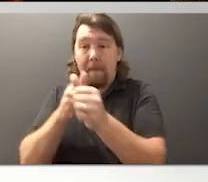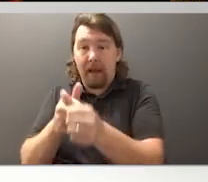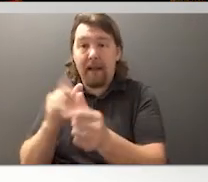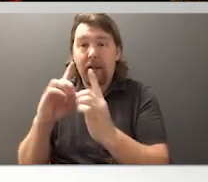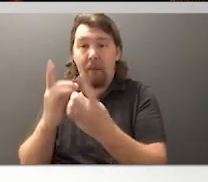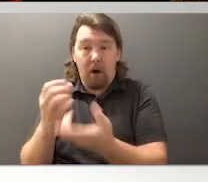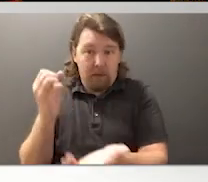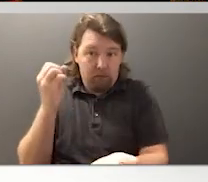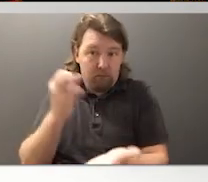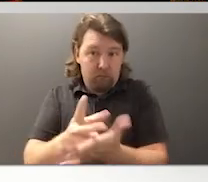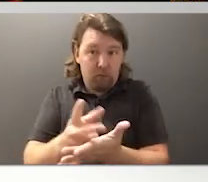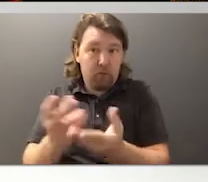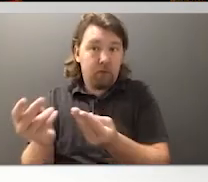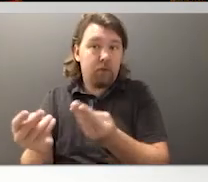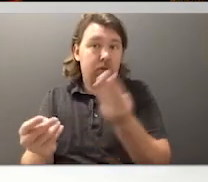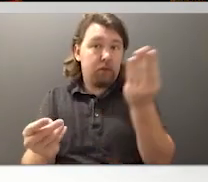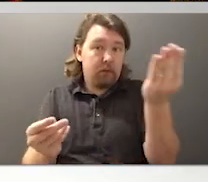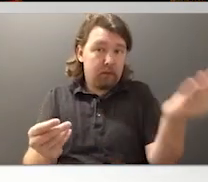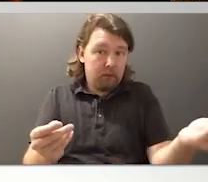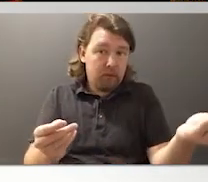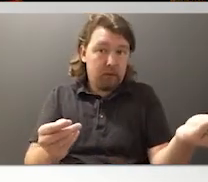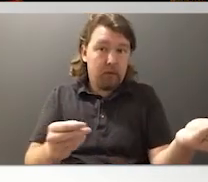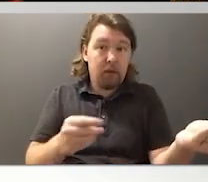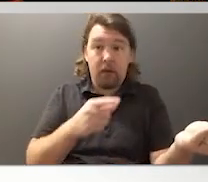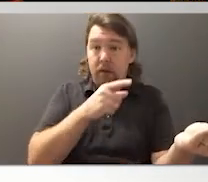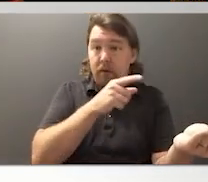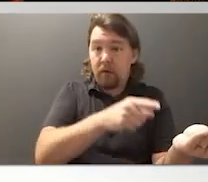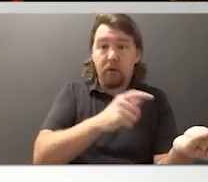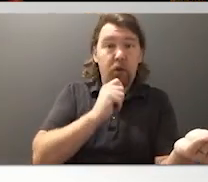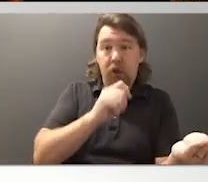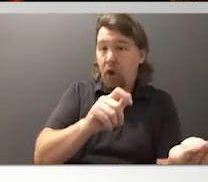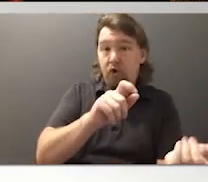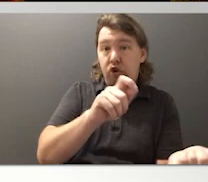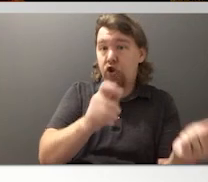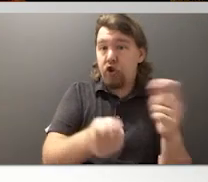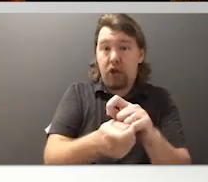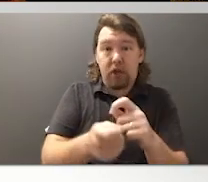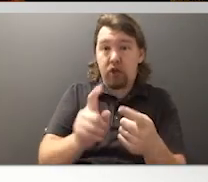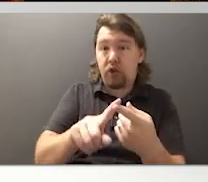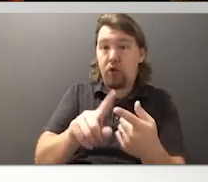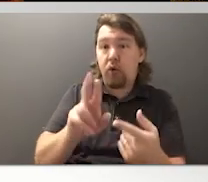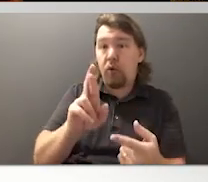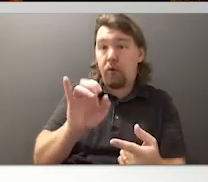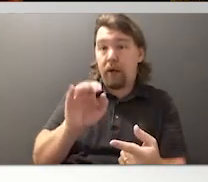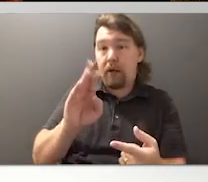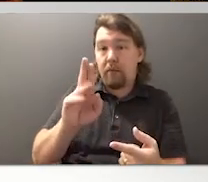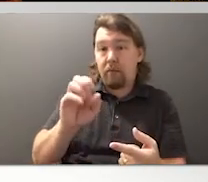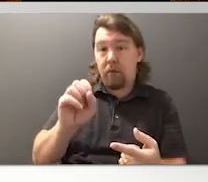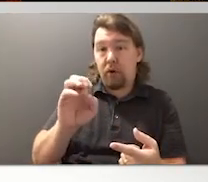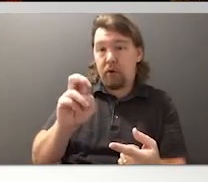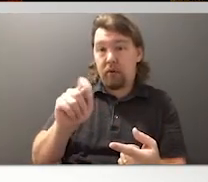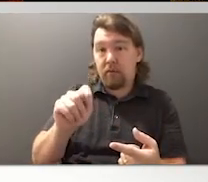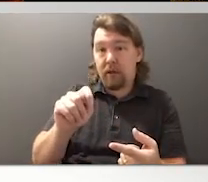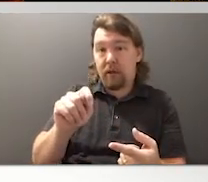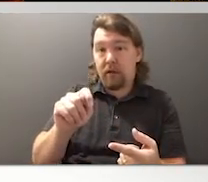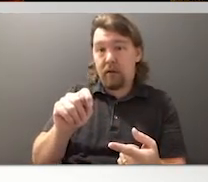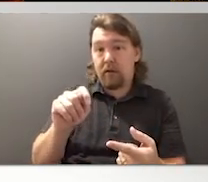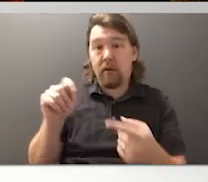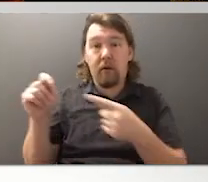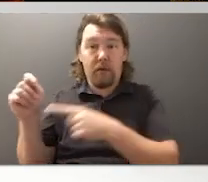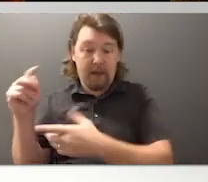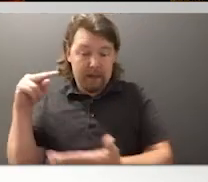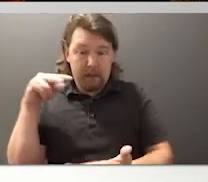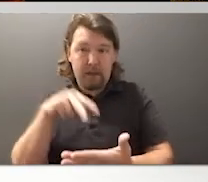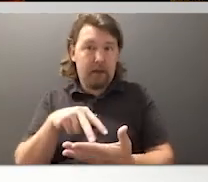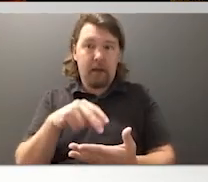off on this, our compliance department has signed off on this item and has approved it. So if